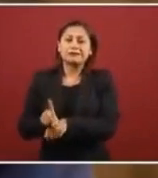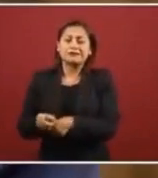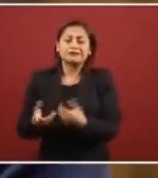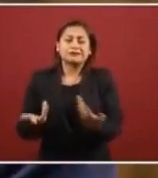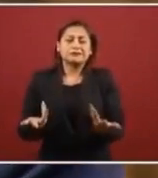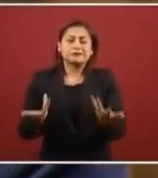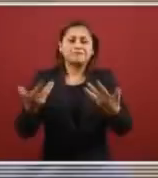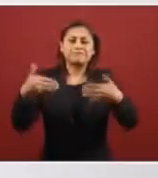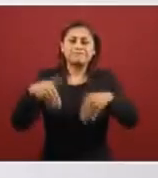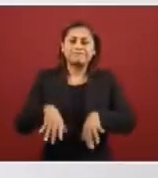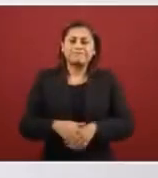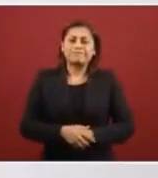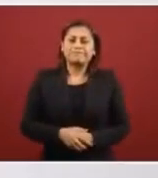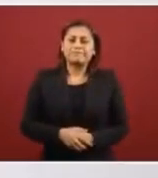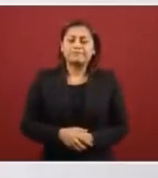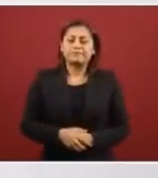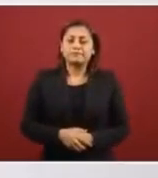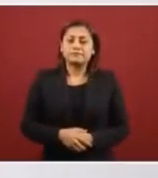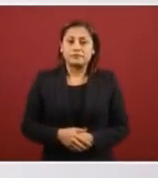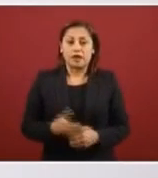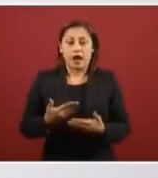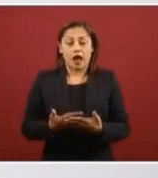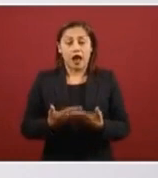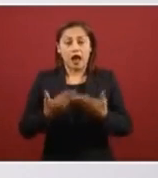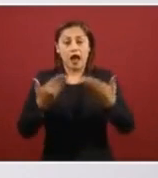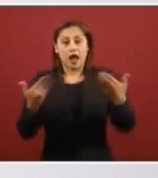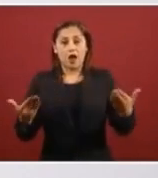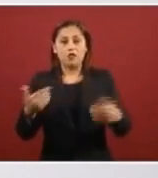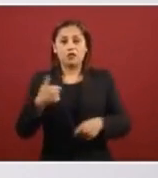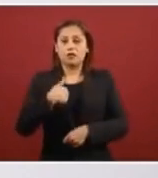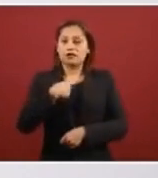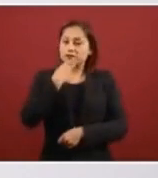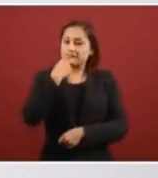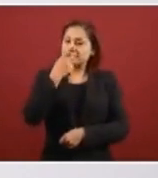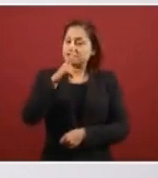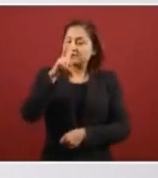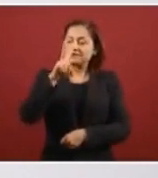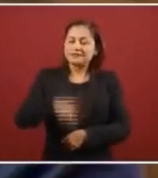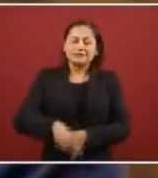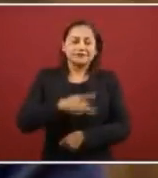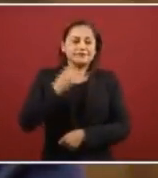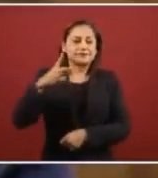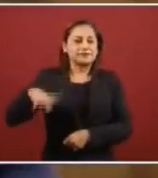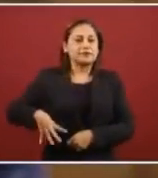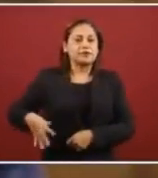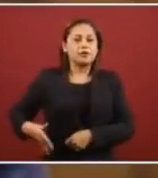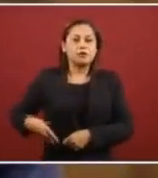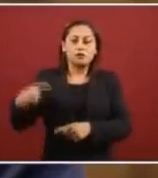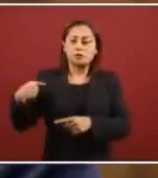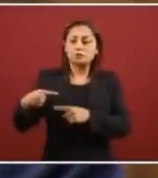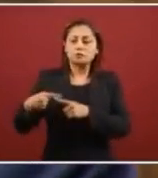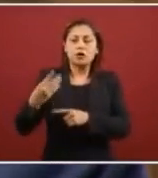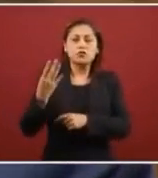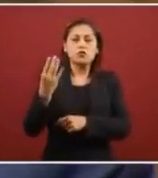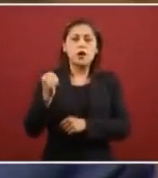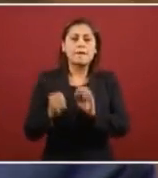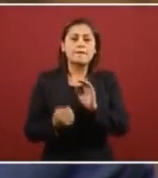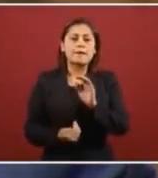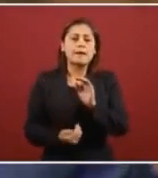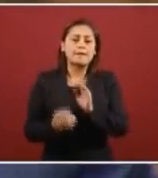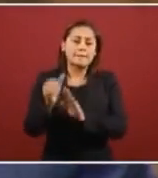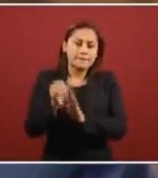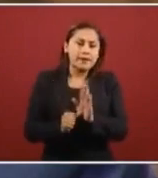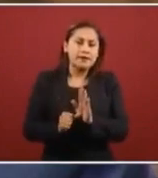and that is why it is a prideful thing to be able to say that in nine months we've been in government